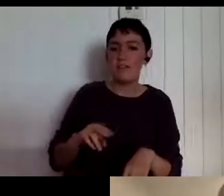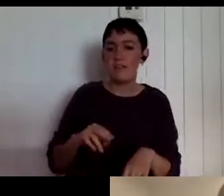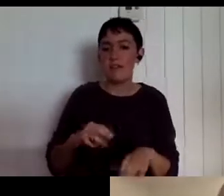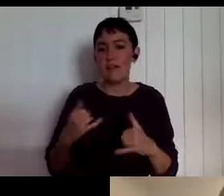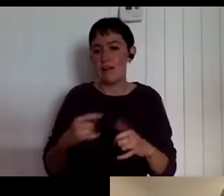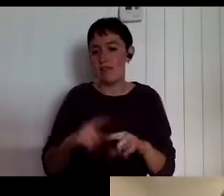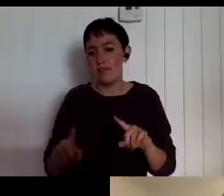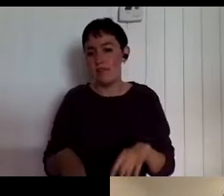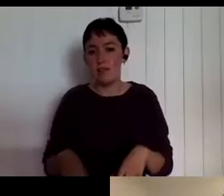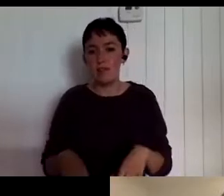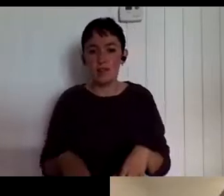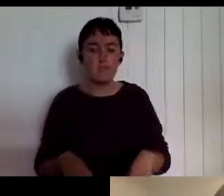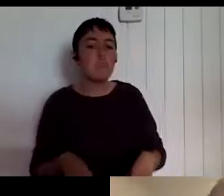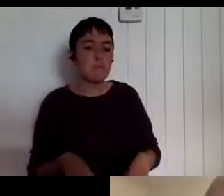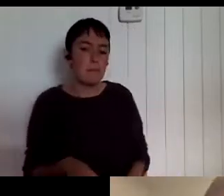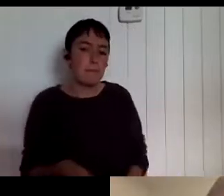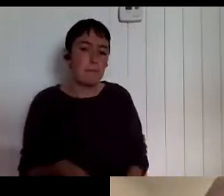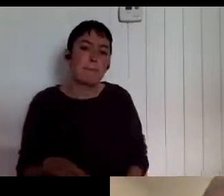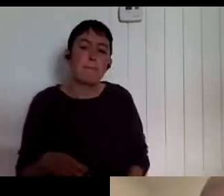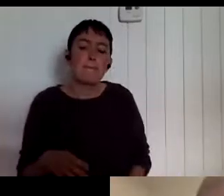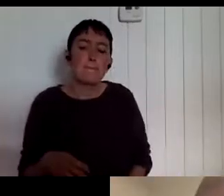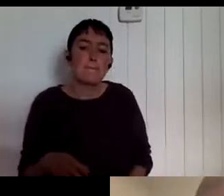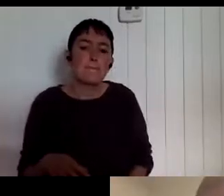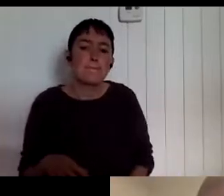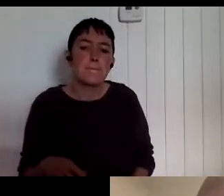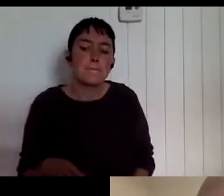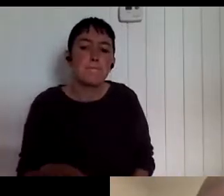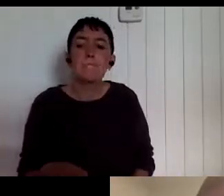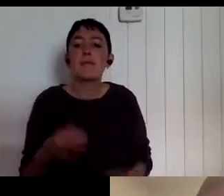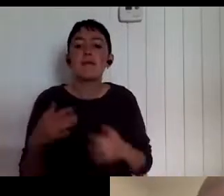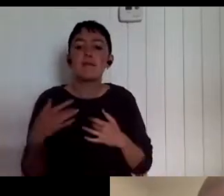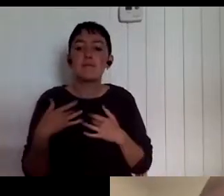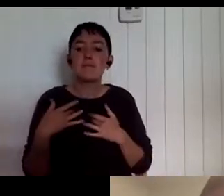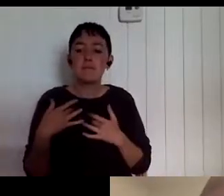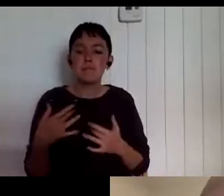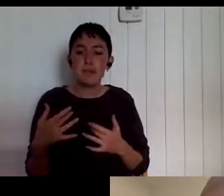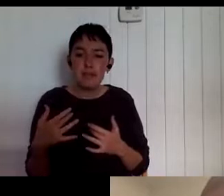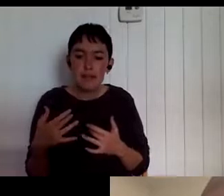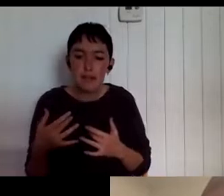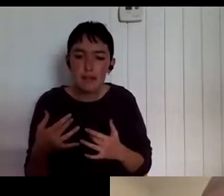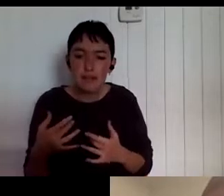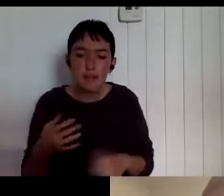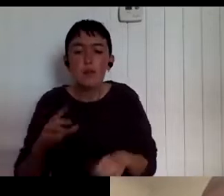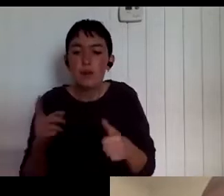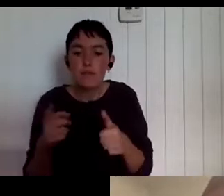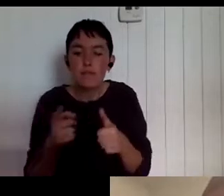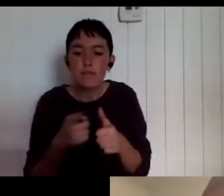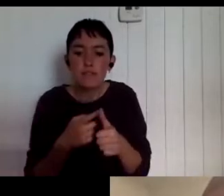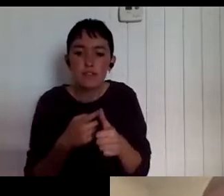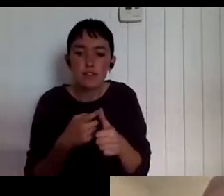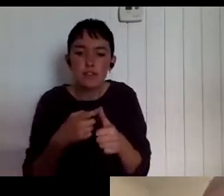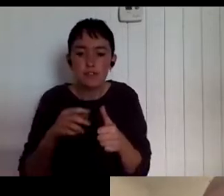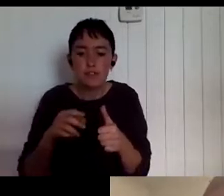different from demonstrations. In terms of like what typically used, and one of the first ones more well established that was actually commercialized, were like the lead